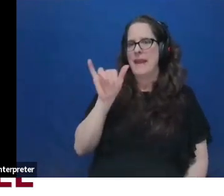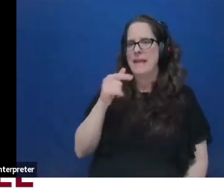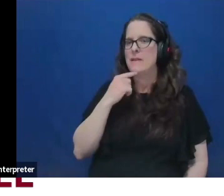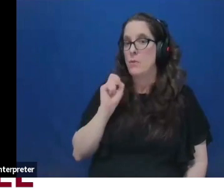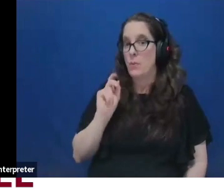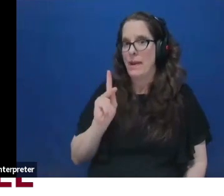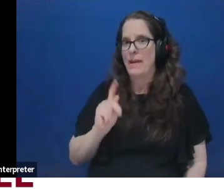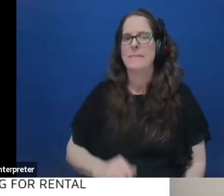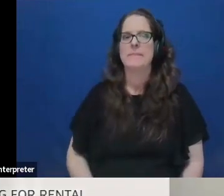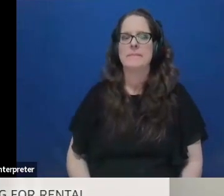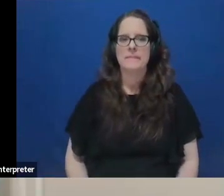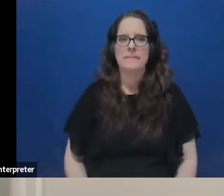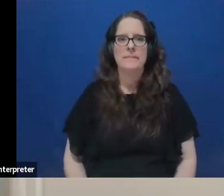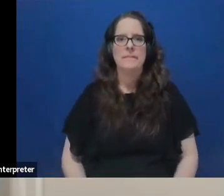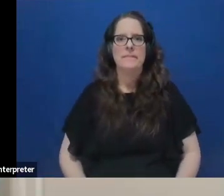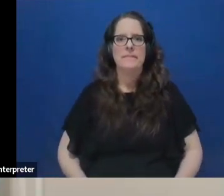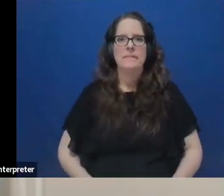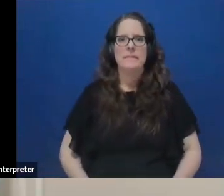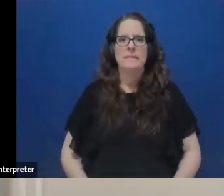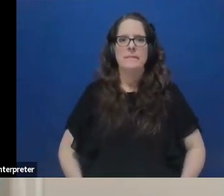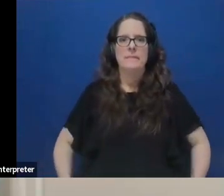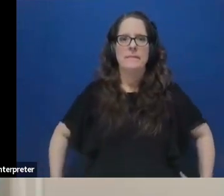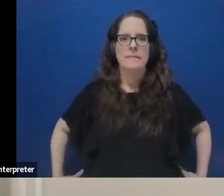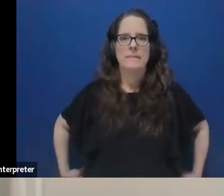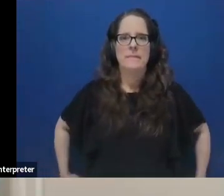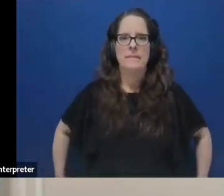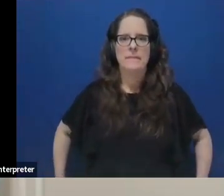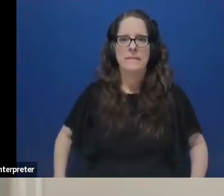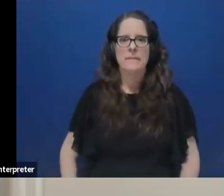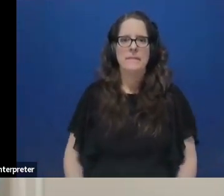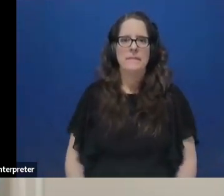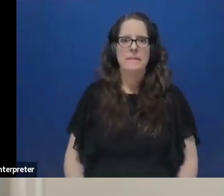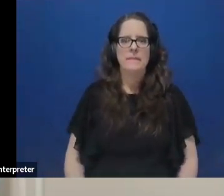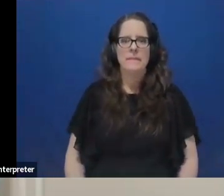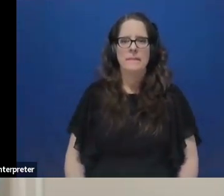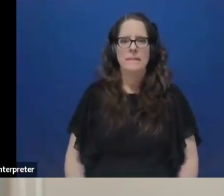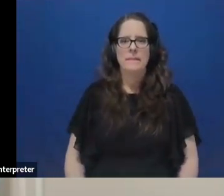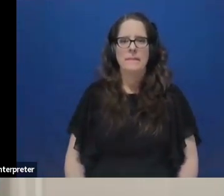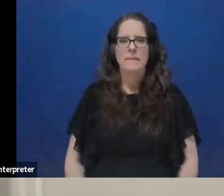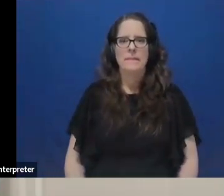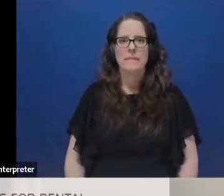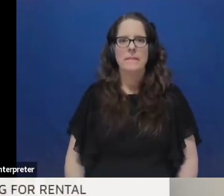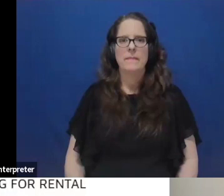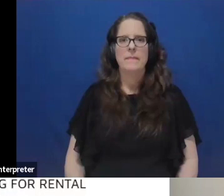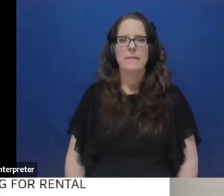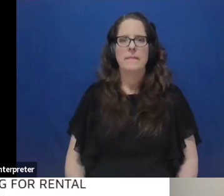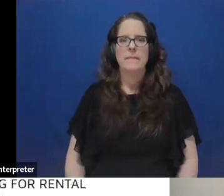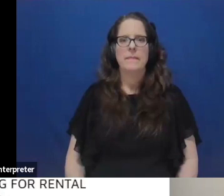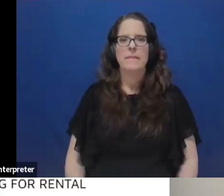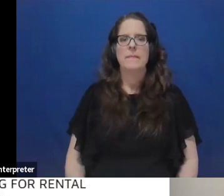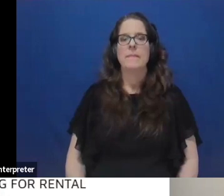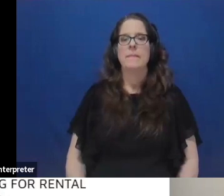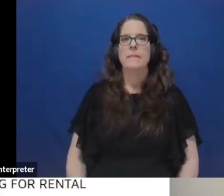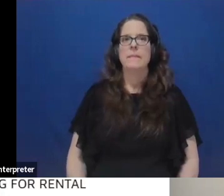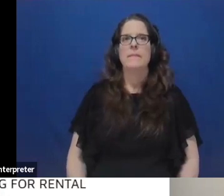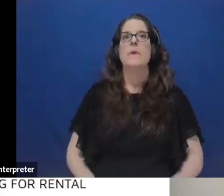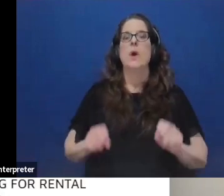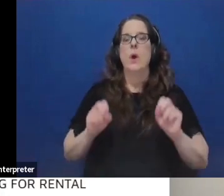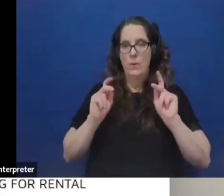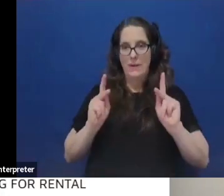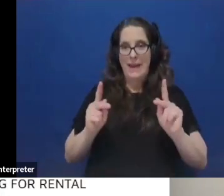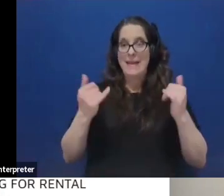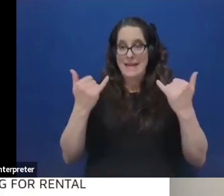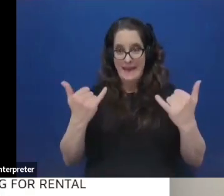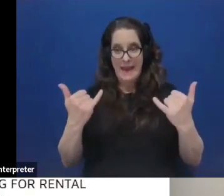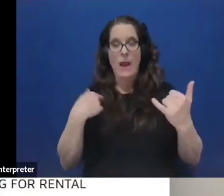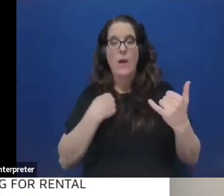So This might be a problem with. let's see. So right now, okay, so right now we can